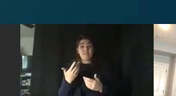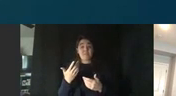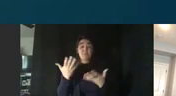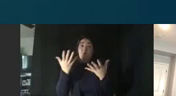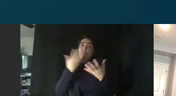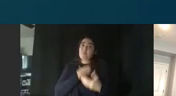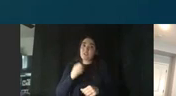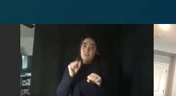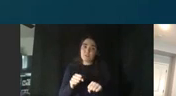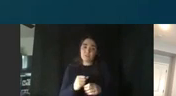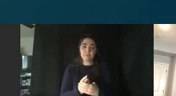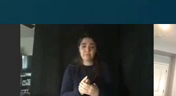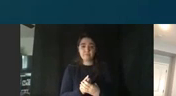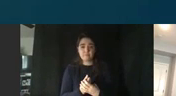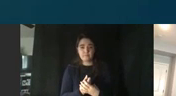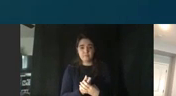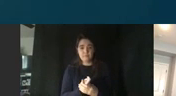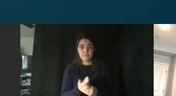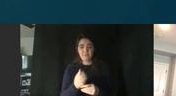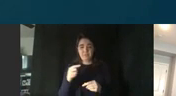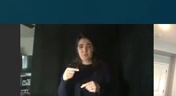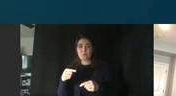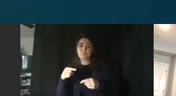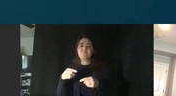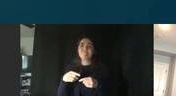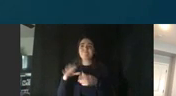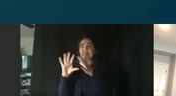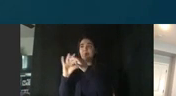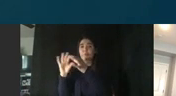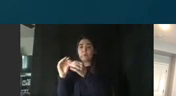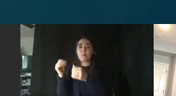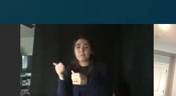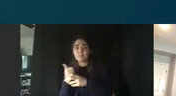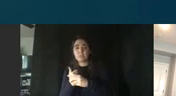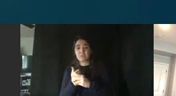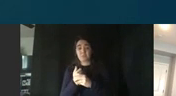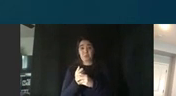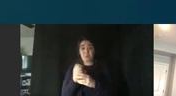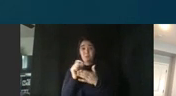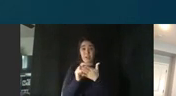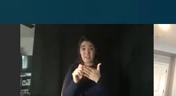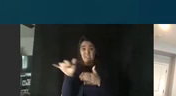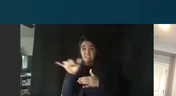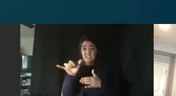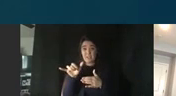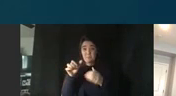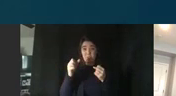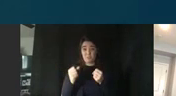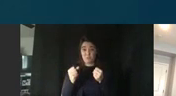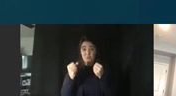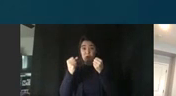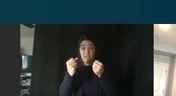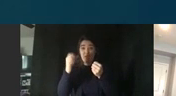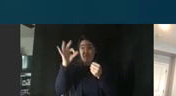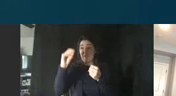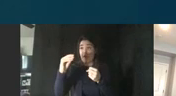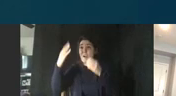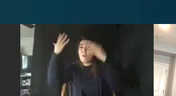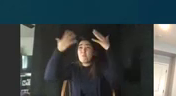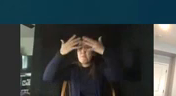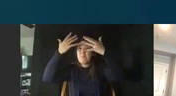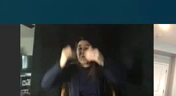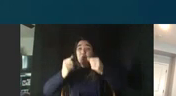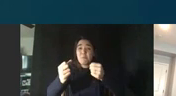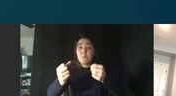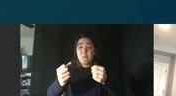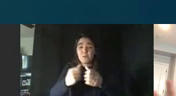driving at night in the fog. You can only see as far as your headlights, but you can make it the whole trip that way. That's